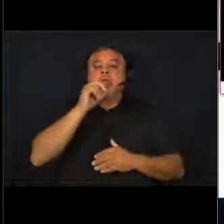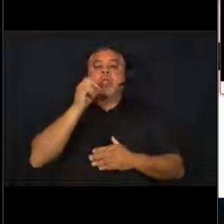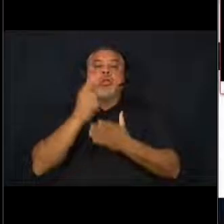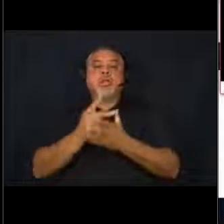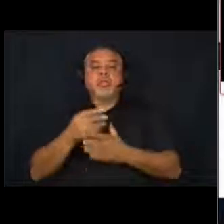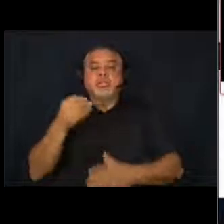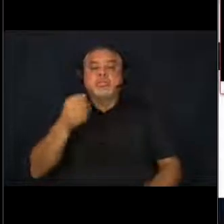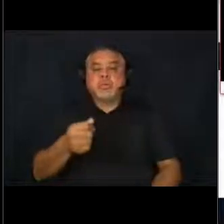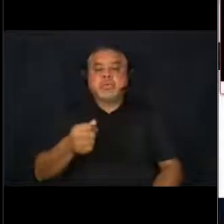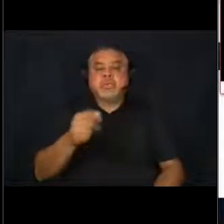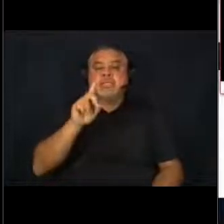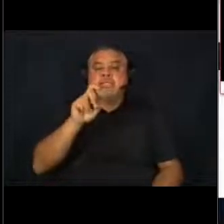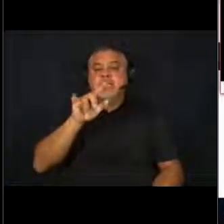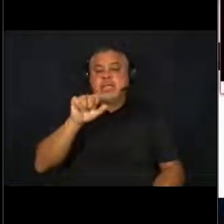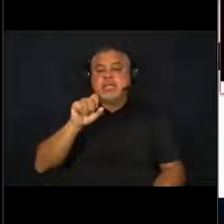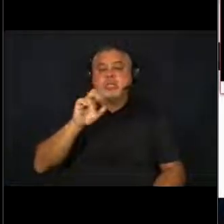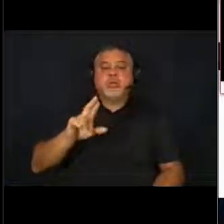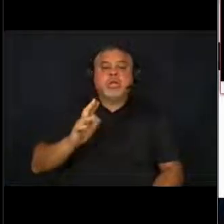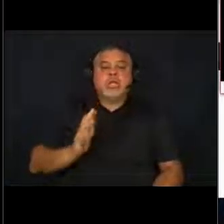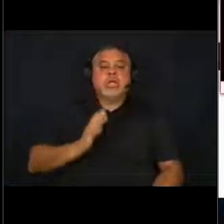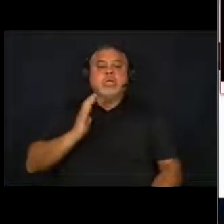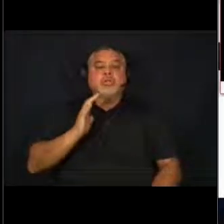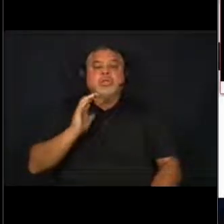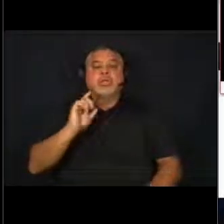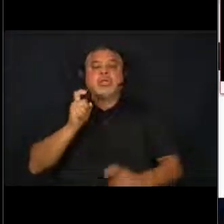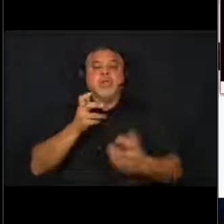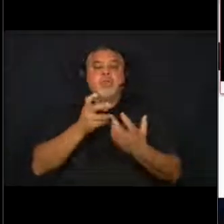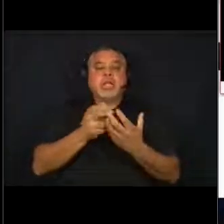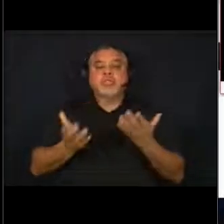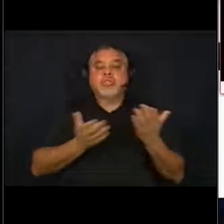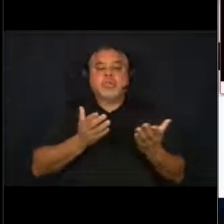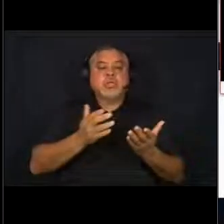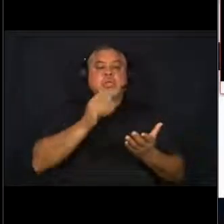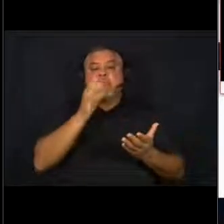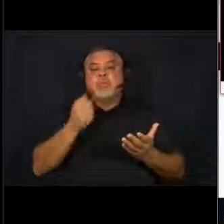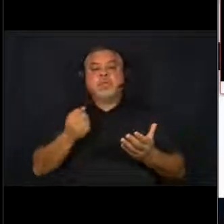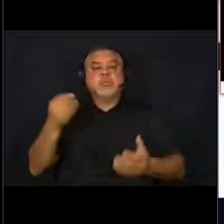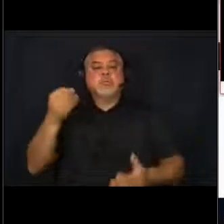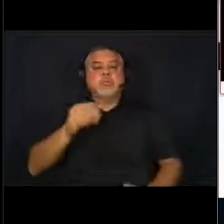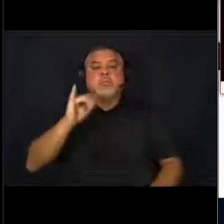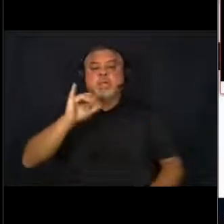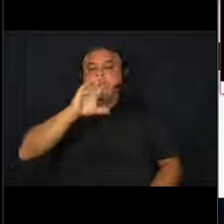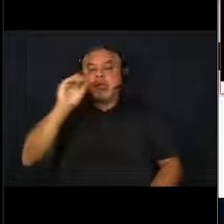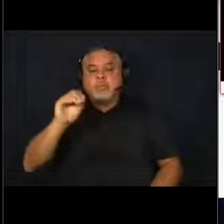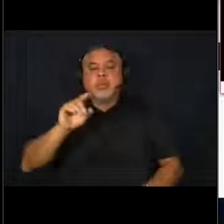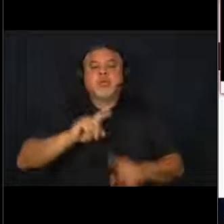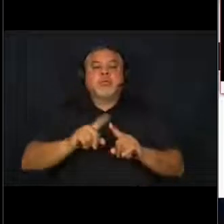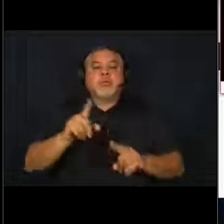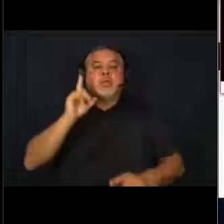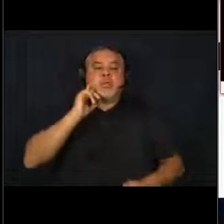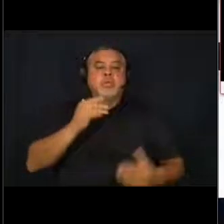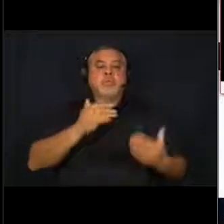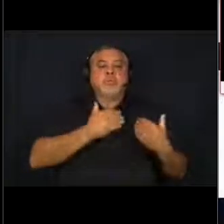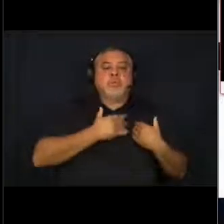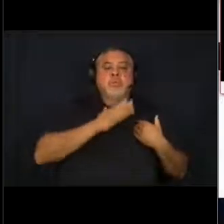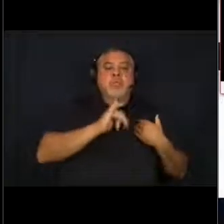expenses, delays, or luxury accommodations and services will not be reimbursed by the company, but will be borne by the